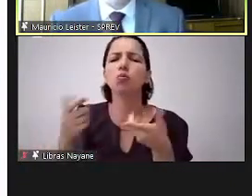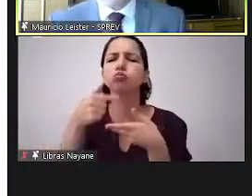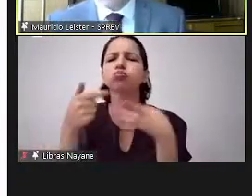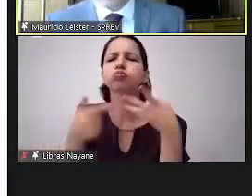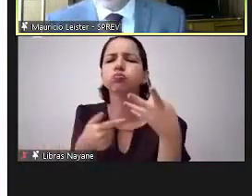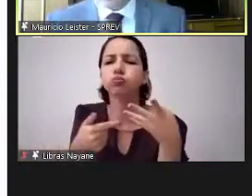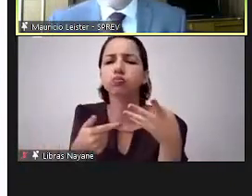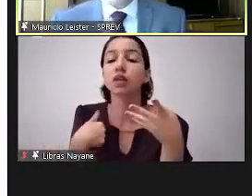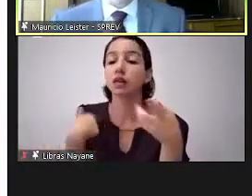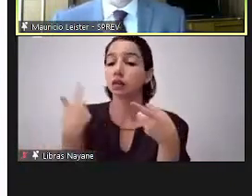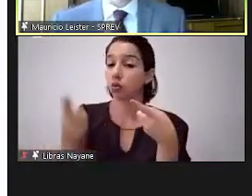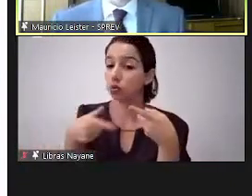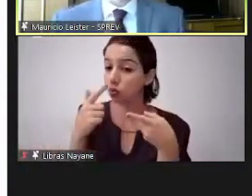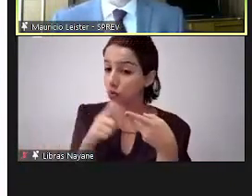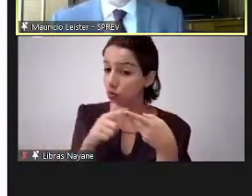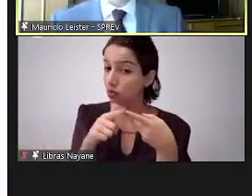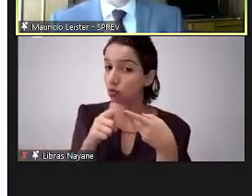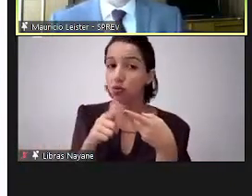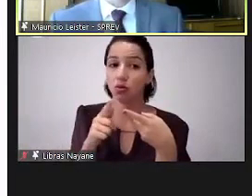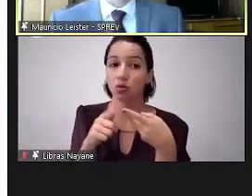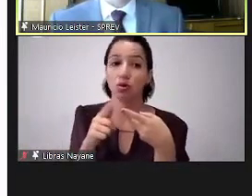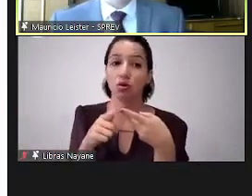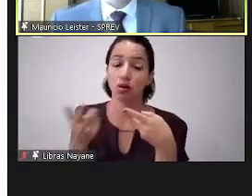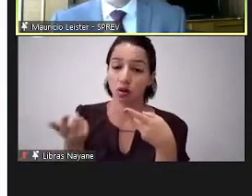trend that needs to be more flexible to